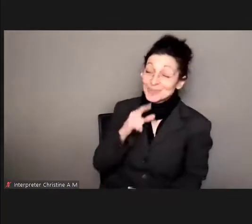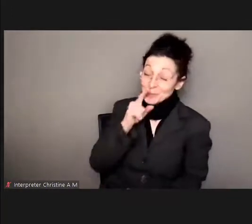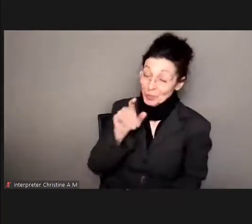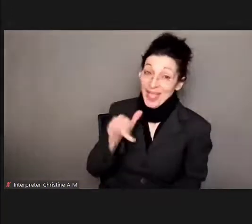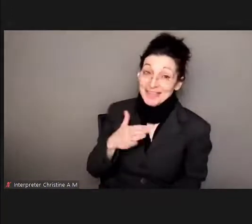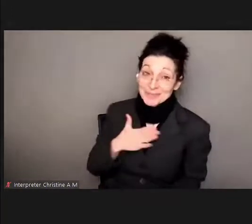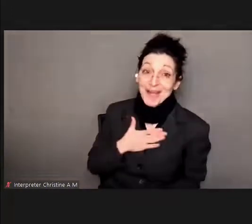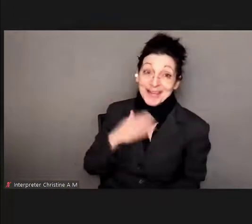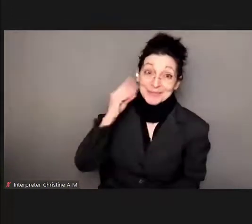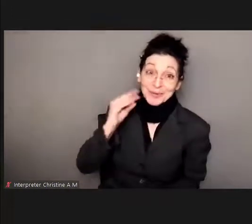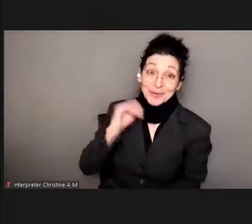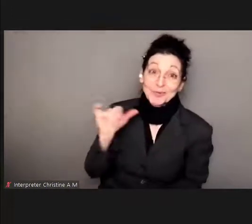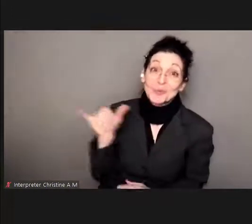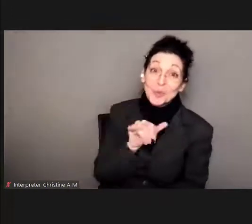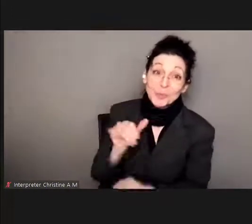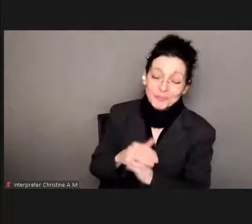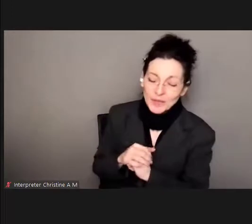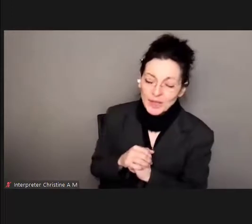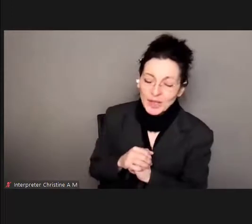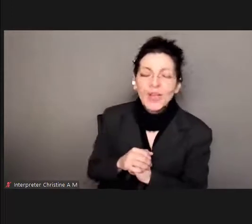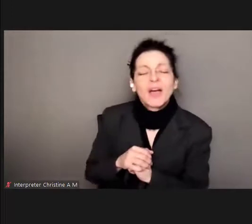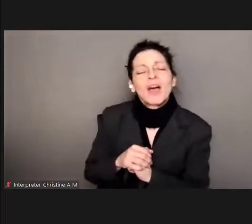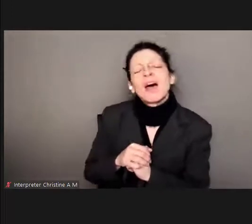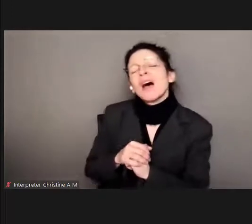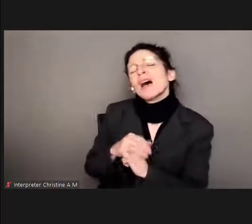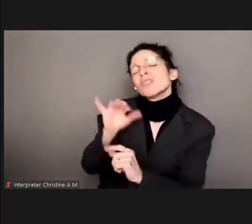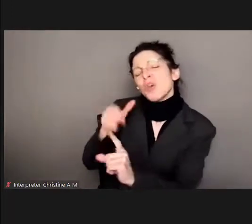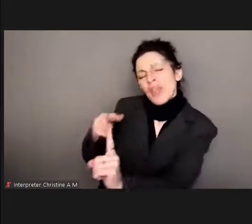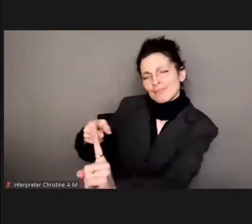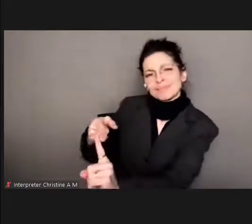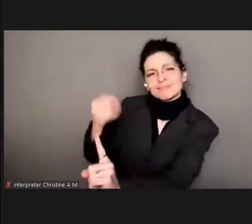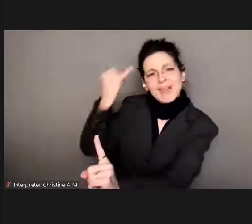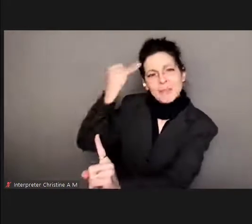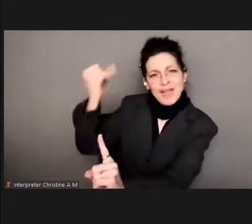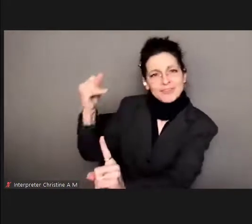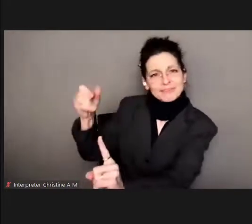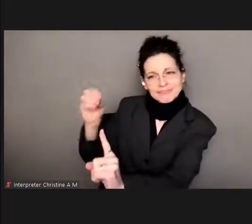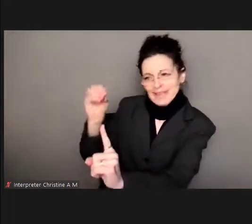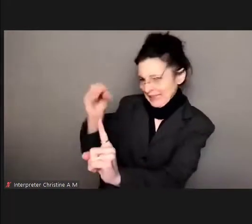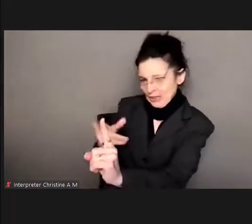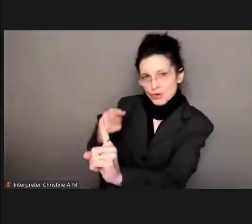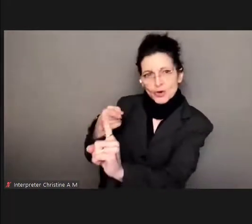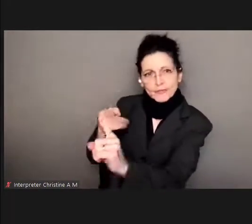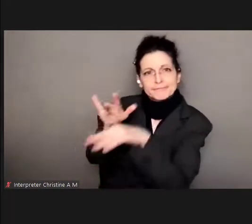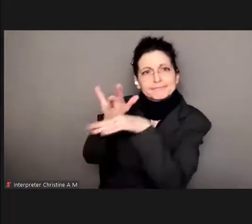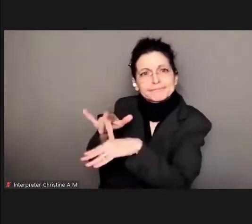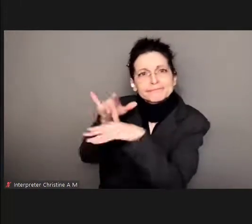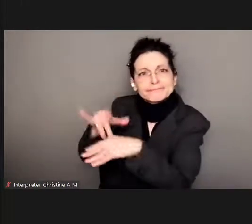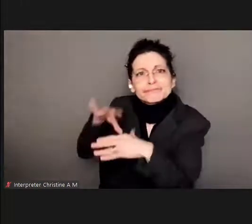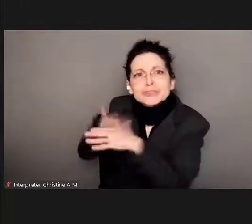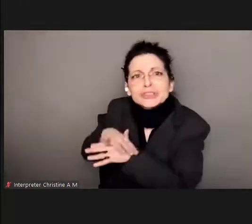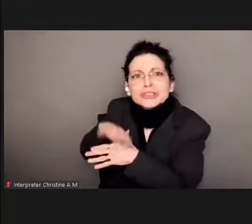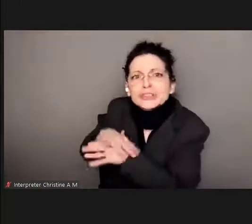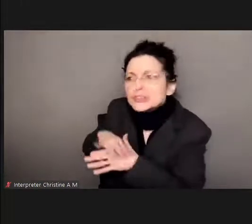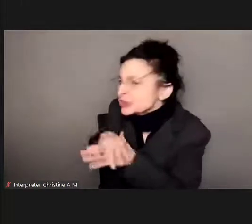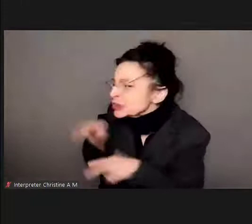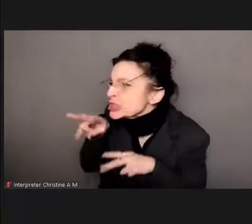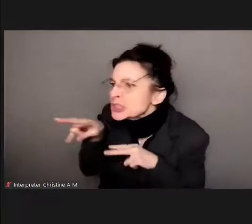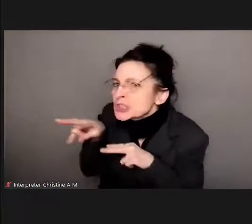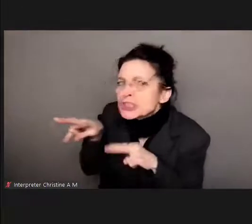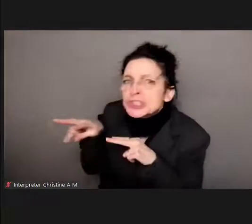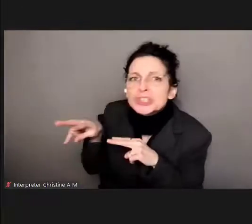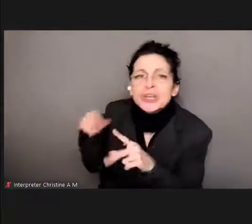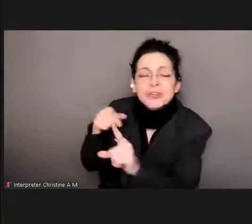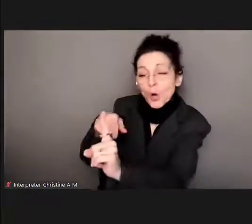in this thought experiment with the faculty member is who do they think this is about?